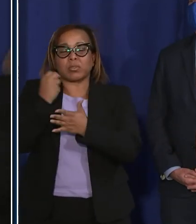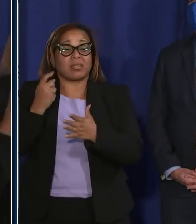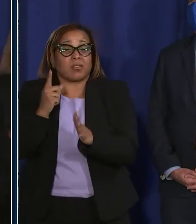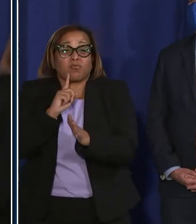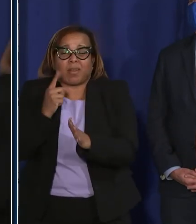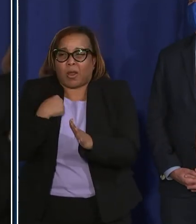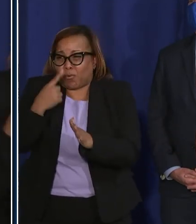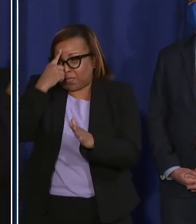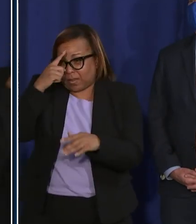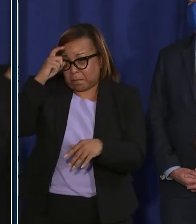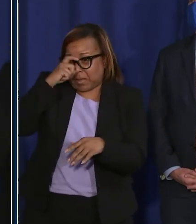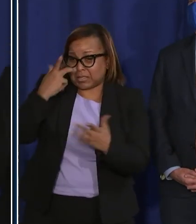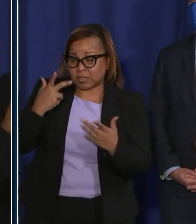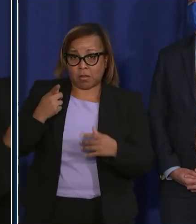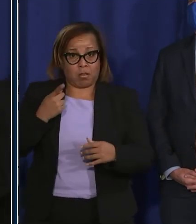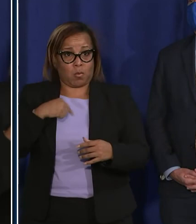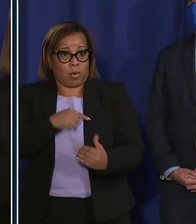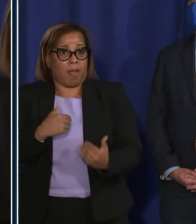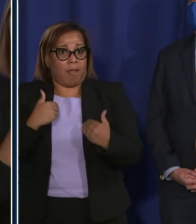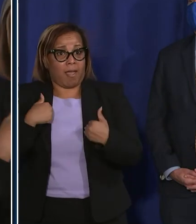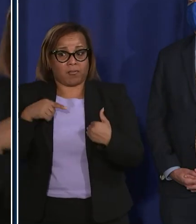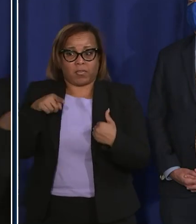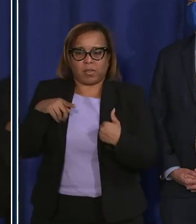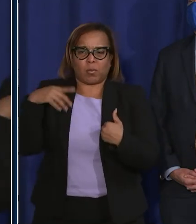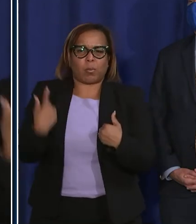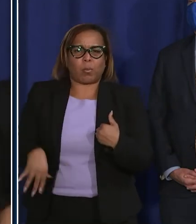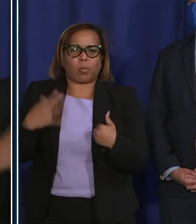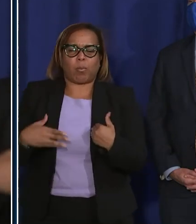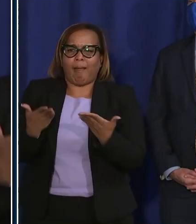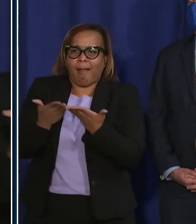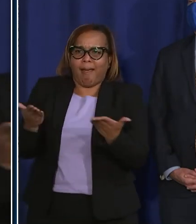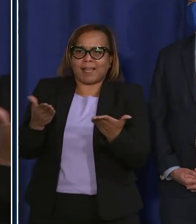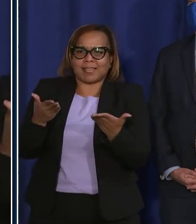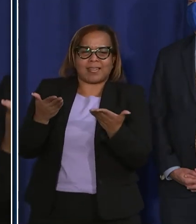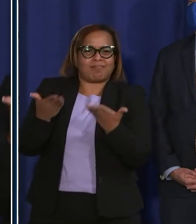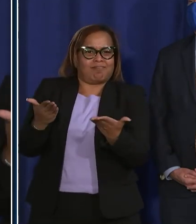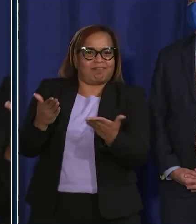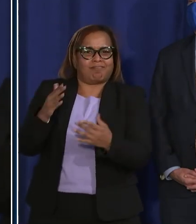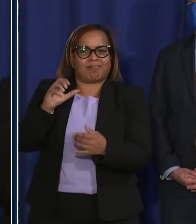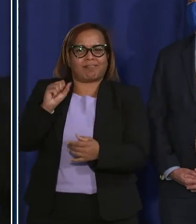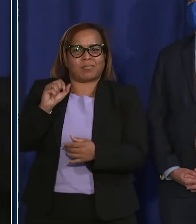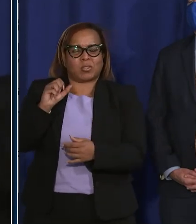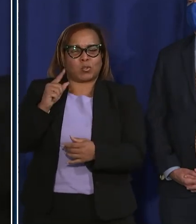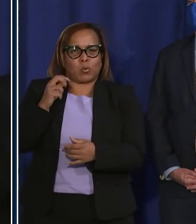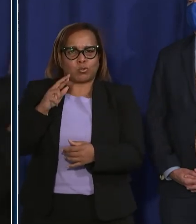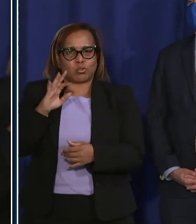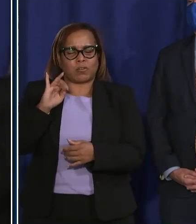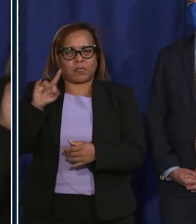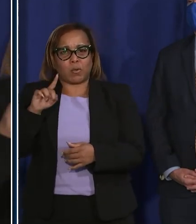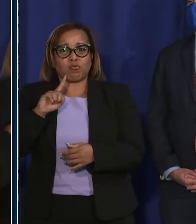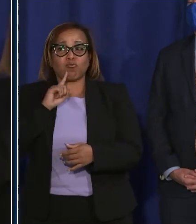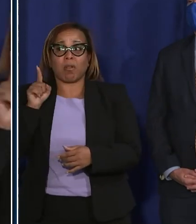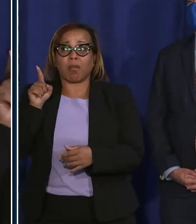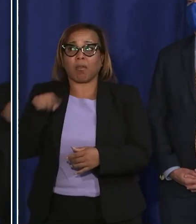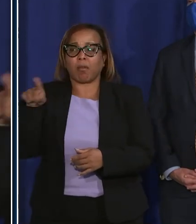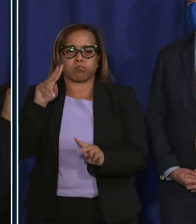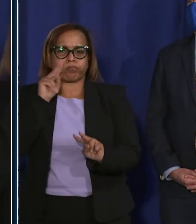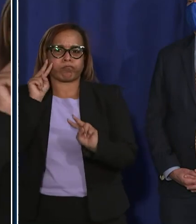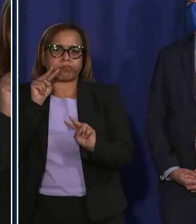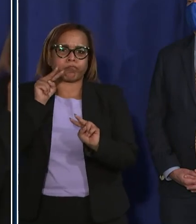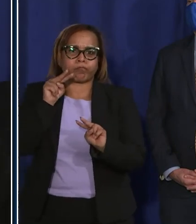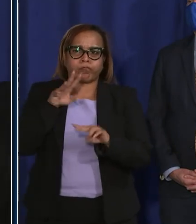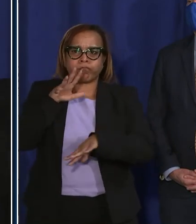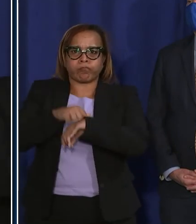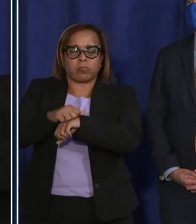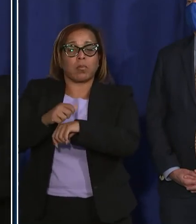think it makes sense to me that we've got this incredible asset of Soldier Field that is a very sought-after venue,